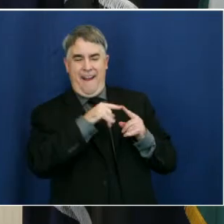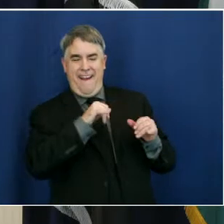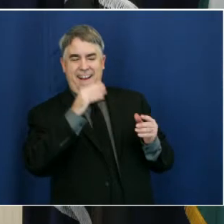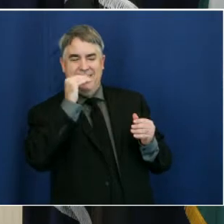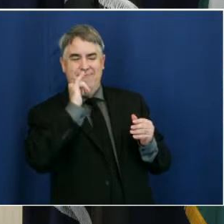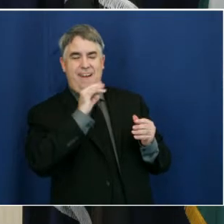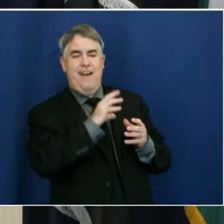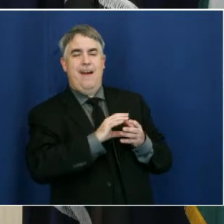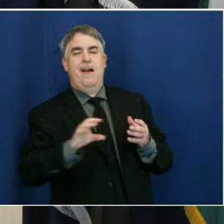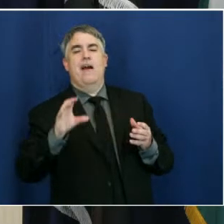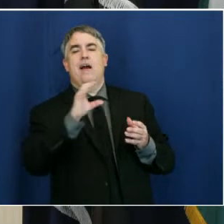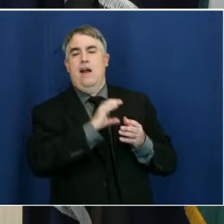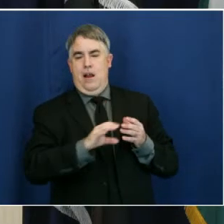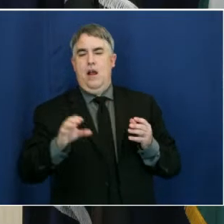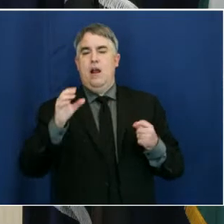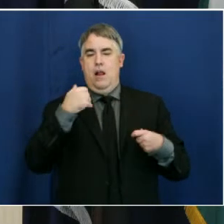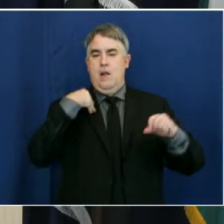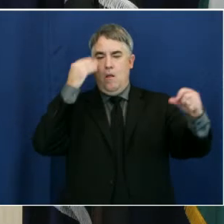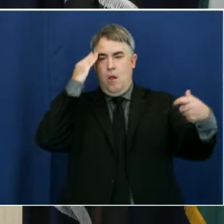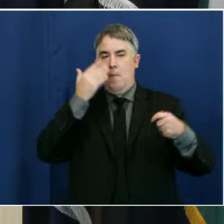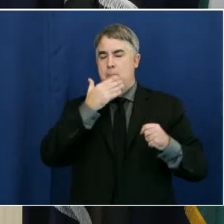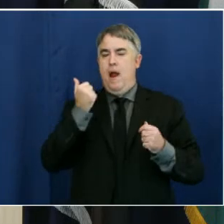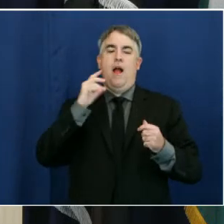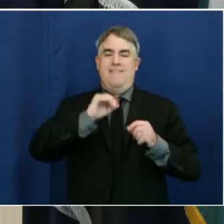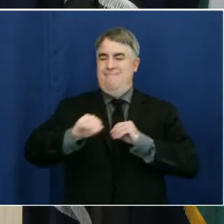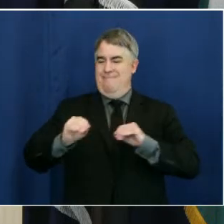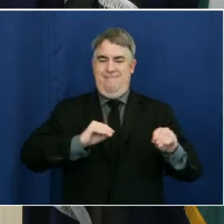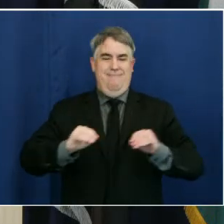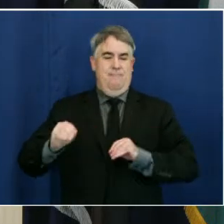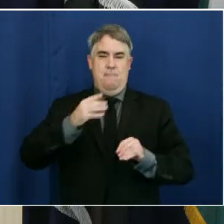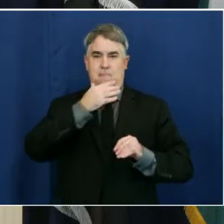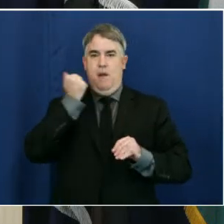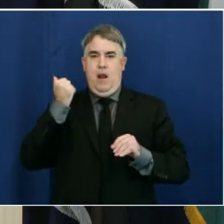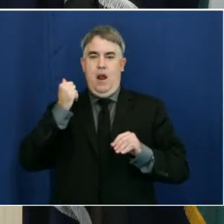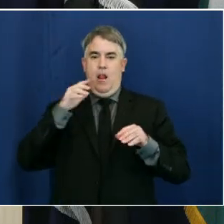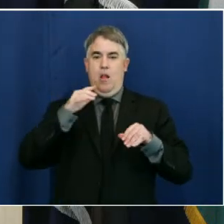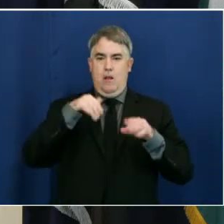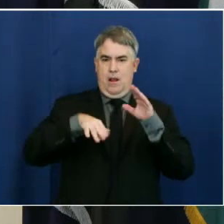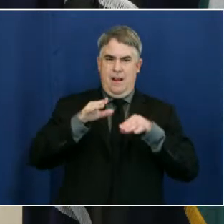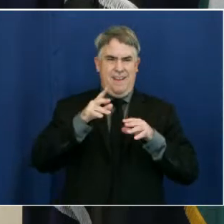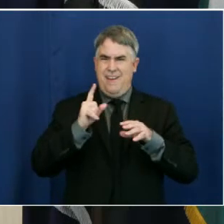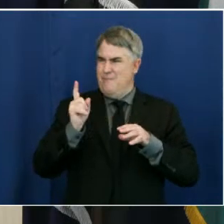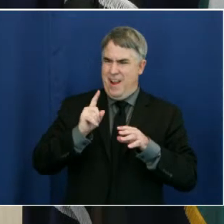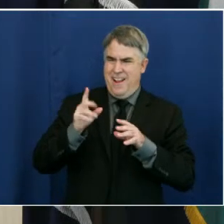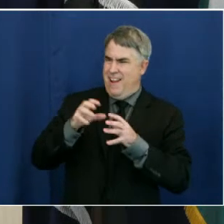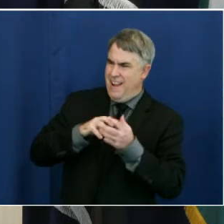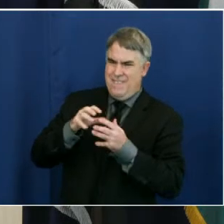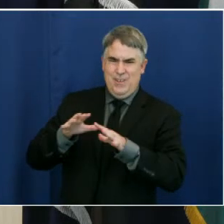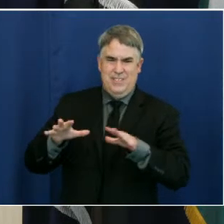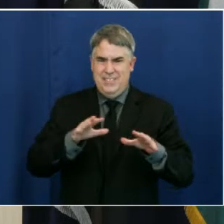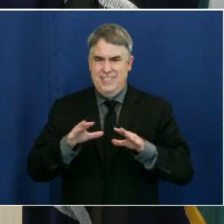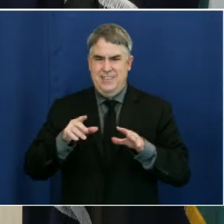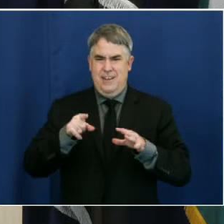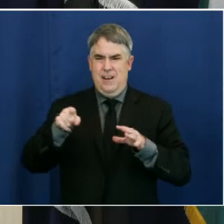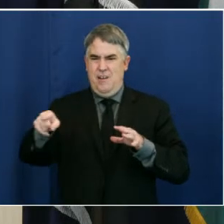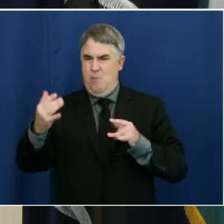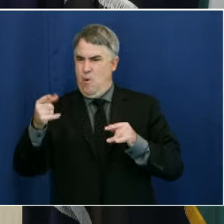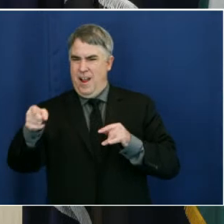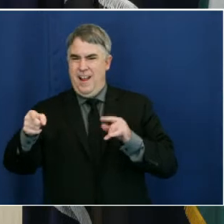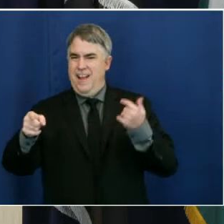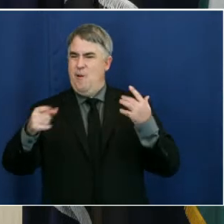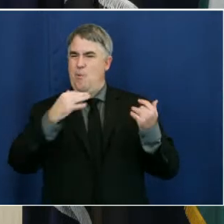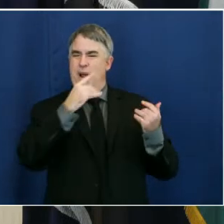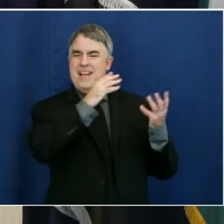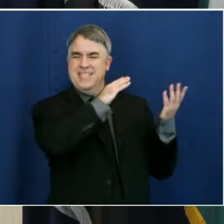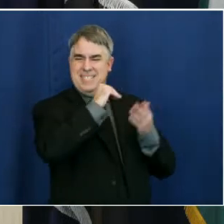pods or superstations because we're going to run out, and then we kind of get a large shipment. Now, we're not complaining about large shipments. We'd rather have large numbers